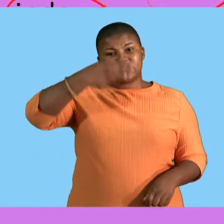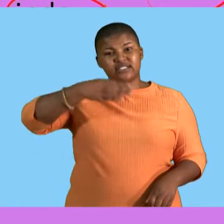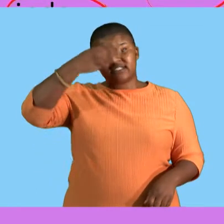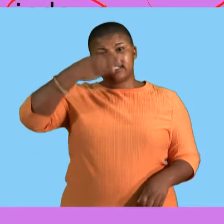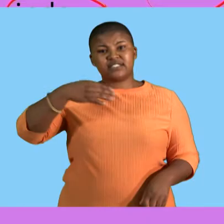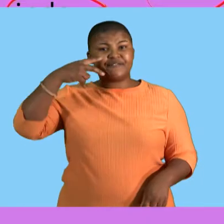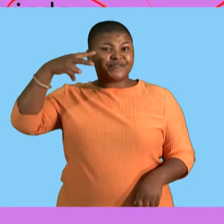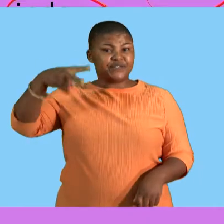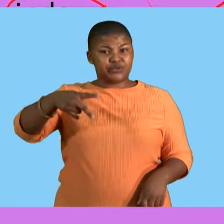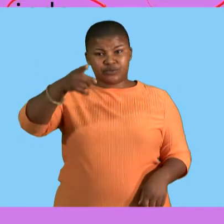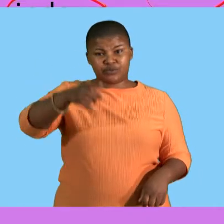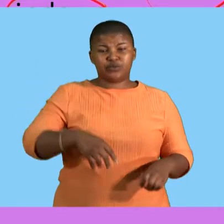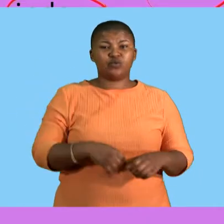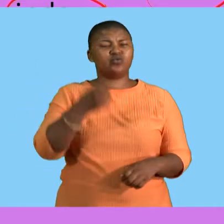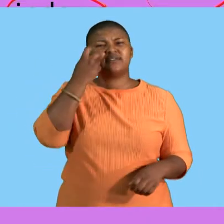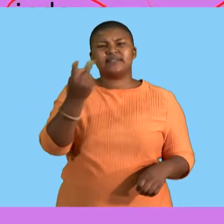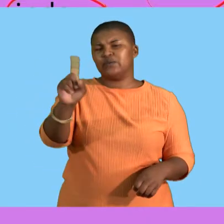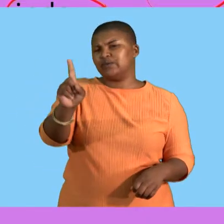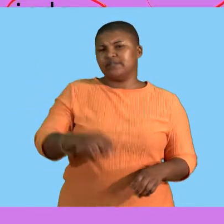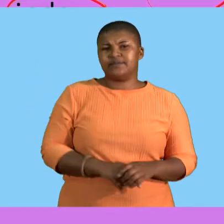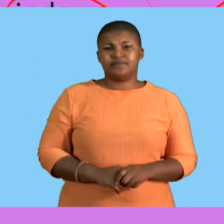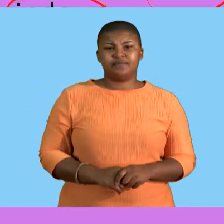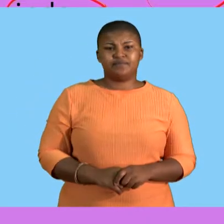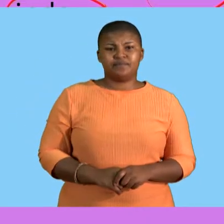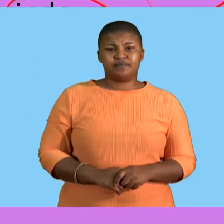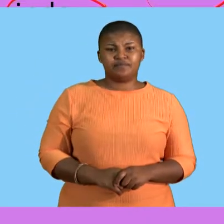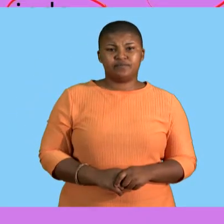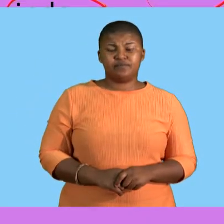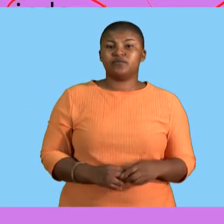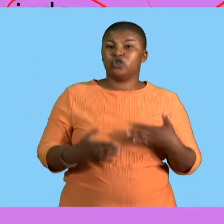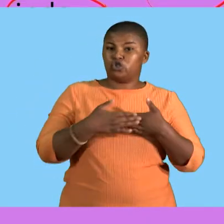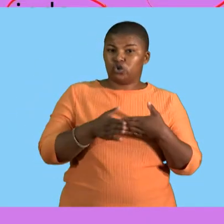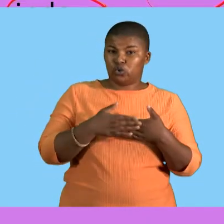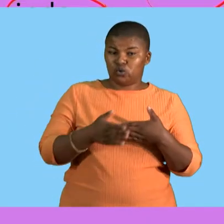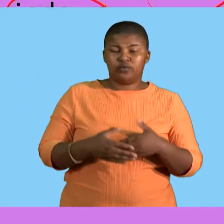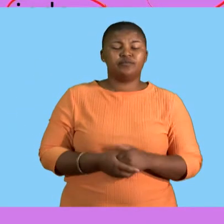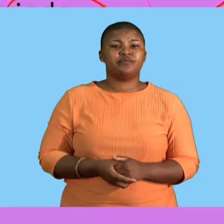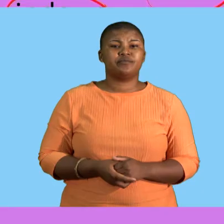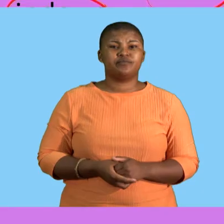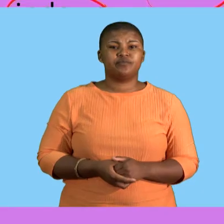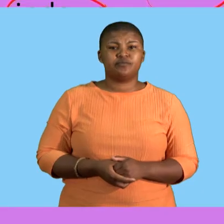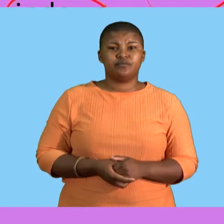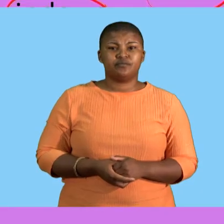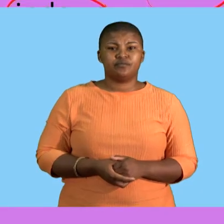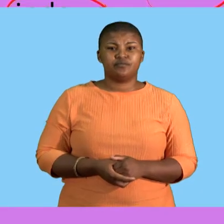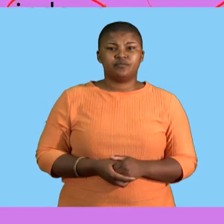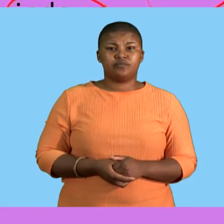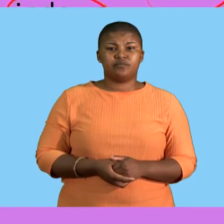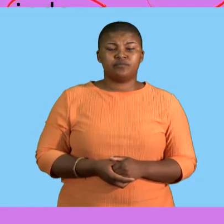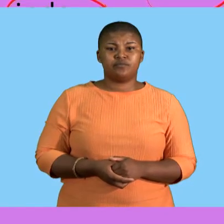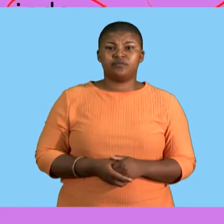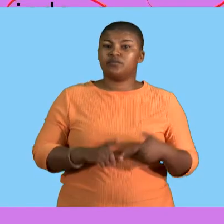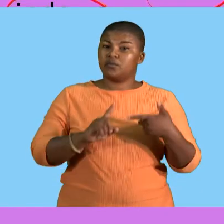of the house, here it is. What do we see? We see the door